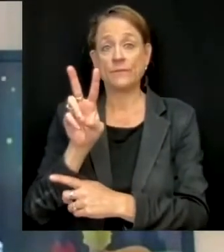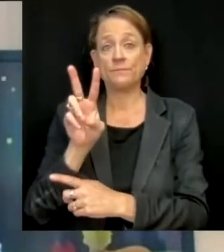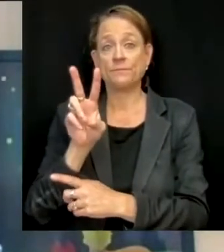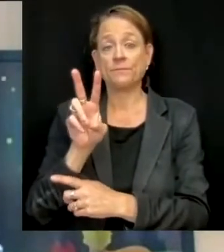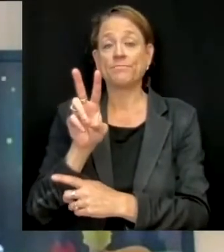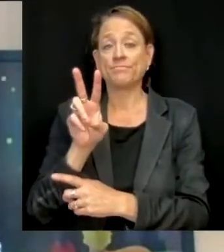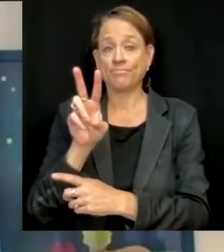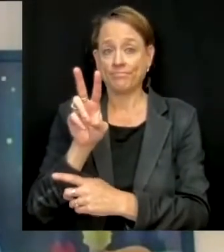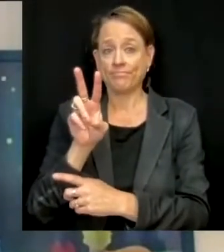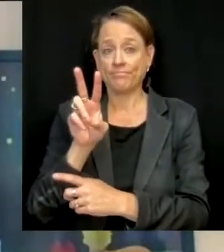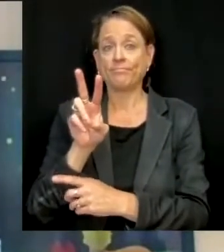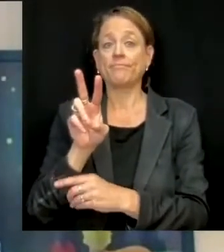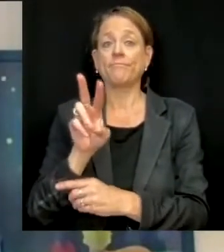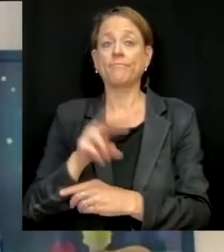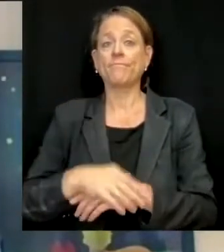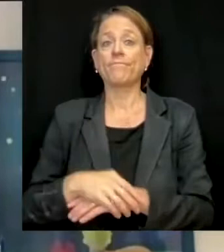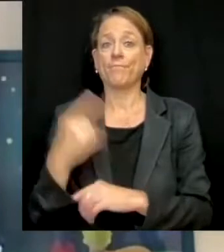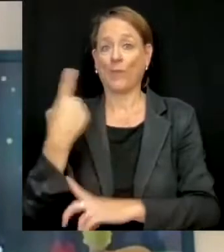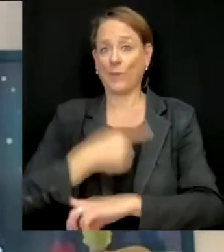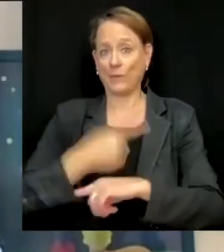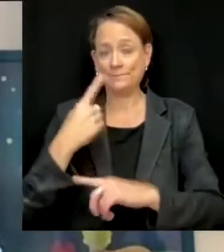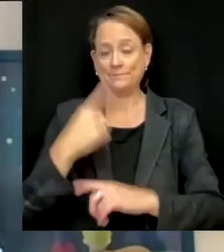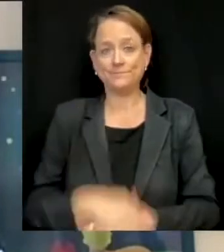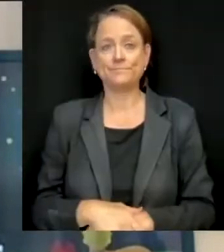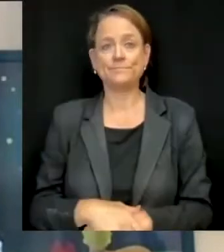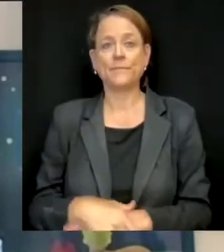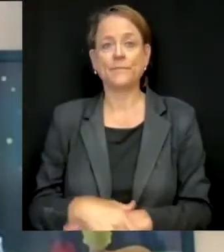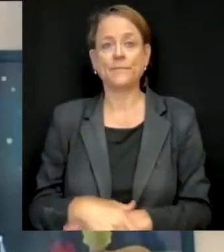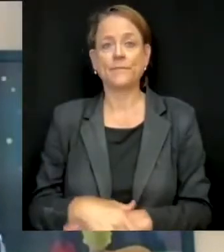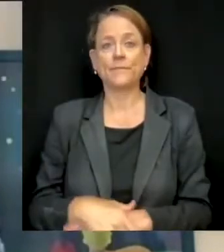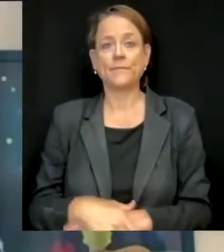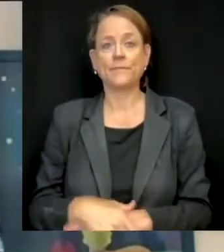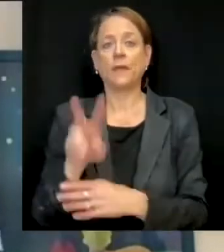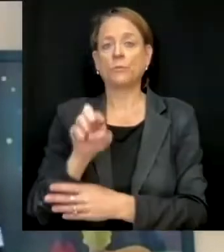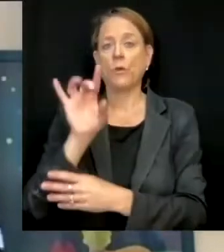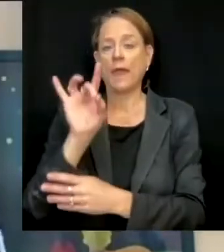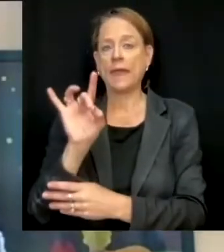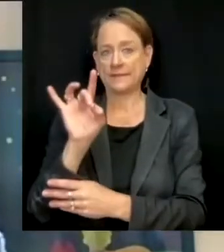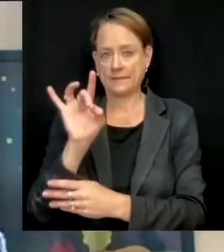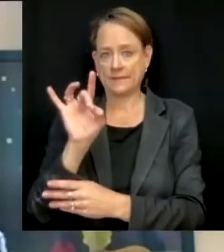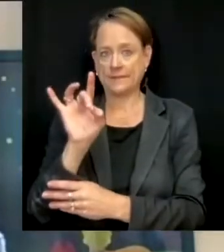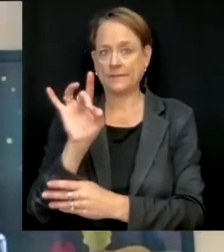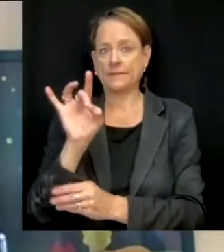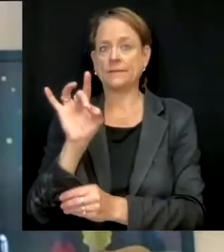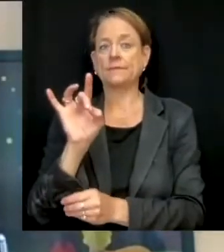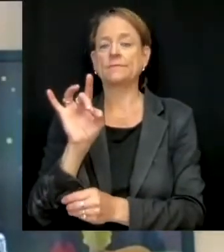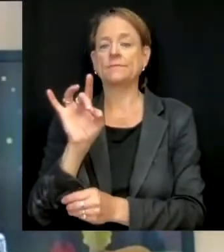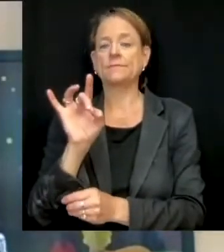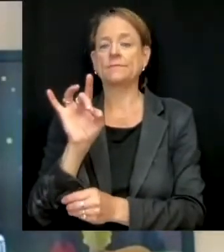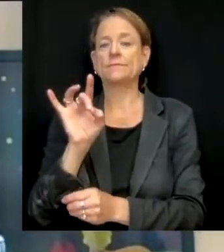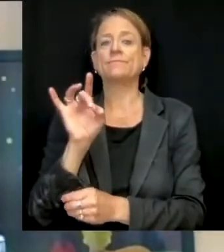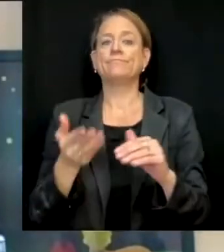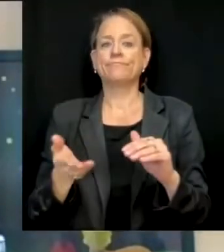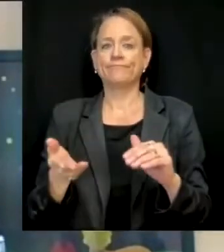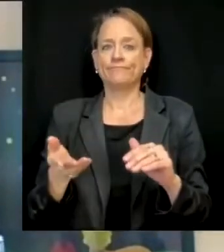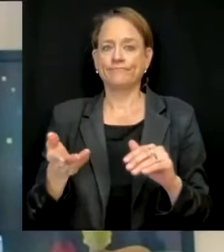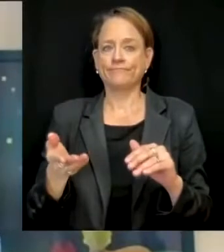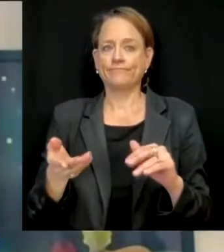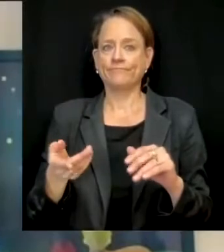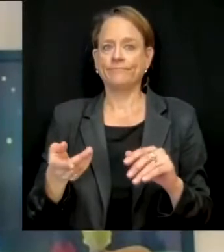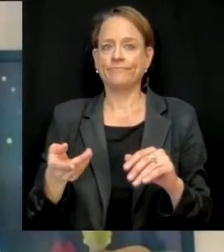times higher than where we were 2 weeks ago, when our 7-day average was 85 cases per